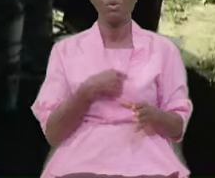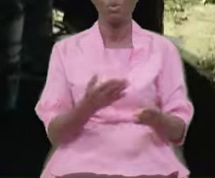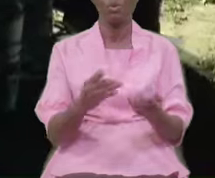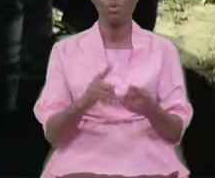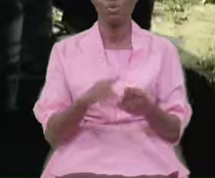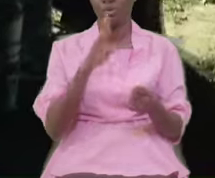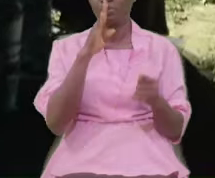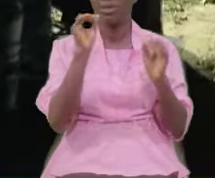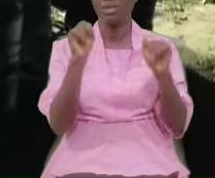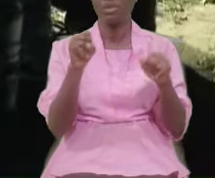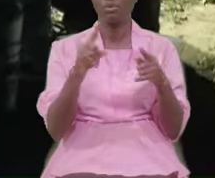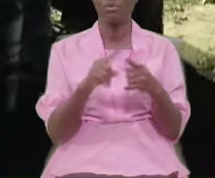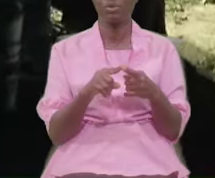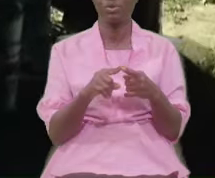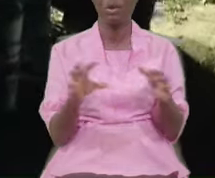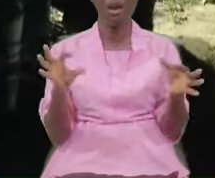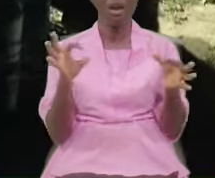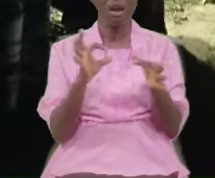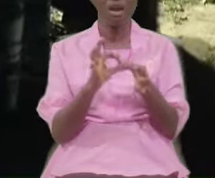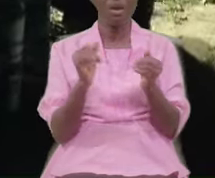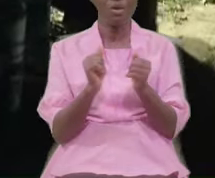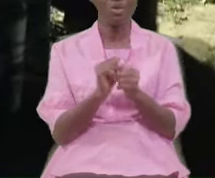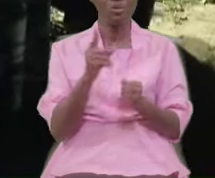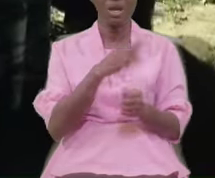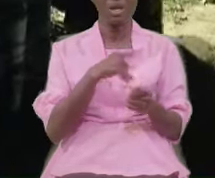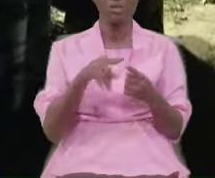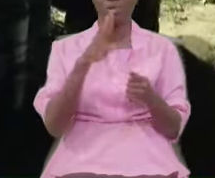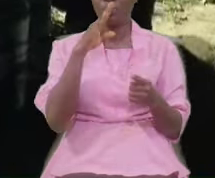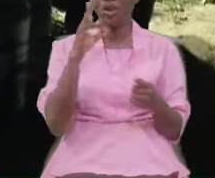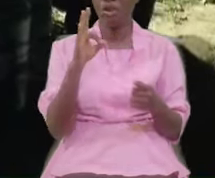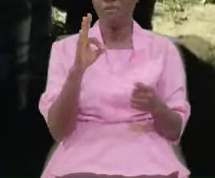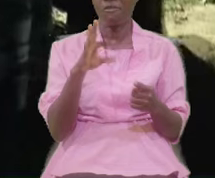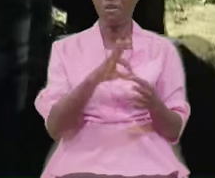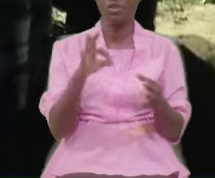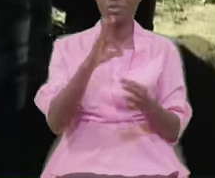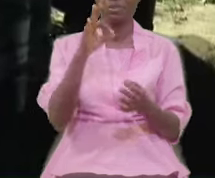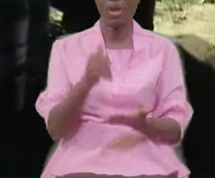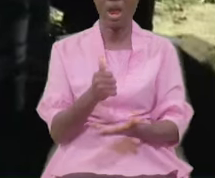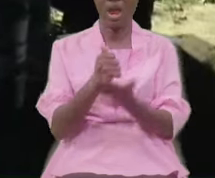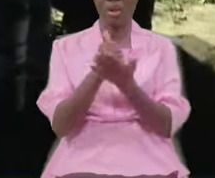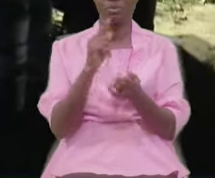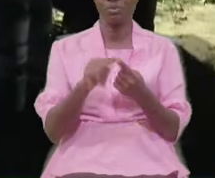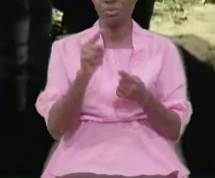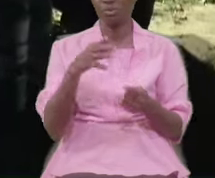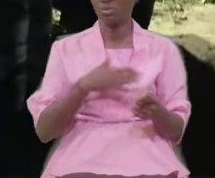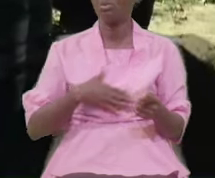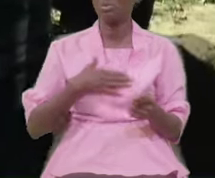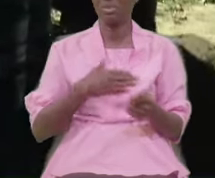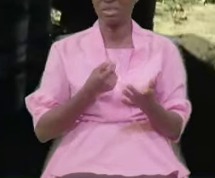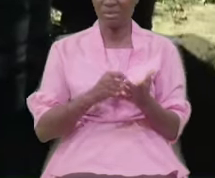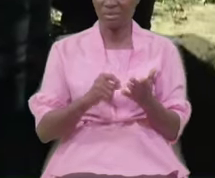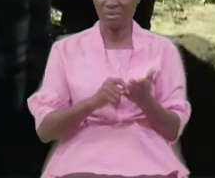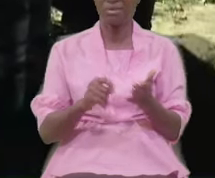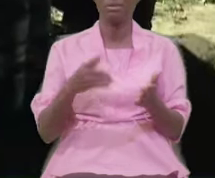and be of more spiritual to you please f in the details clearly in block